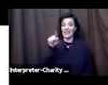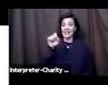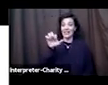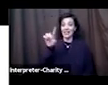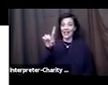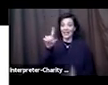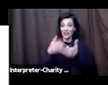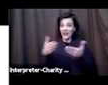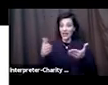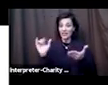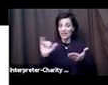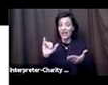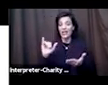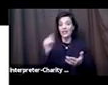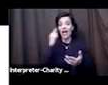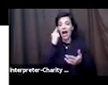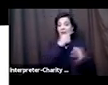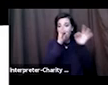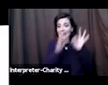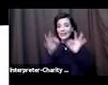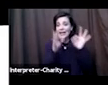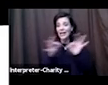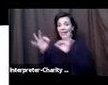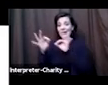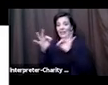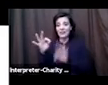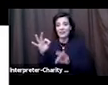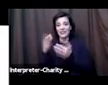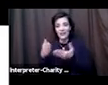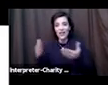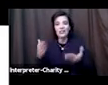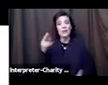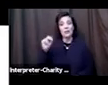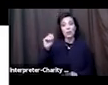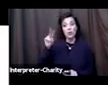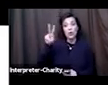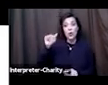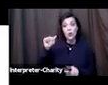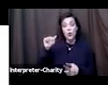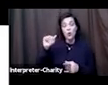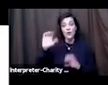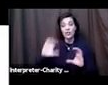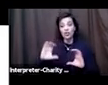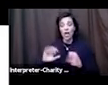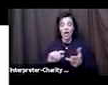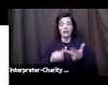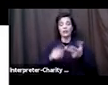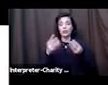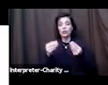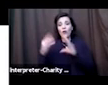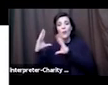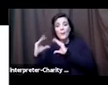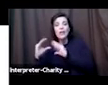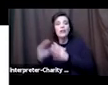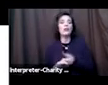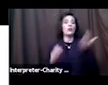be things like those eye gaze devices, maybe a Nova Chat from Saltillo, an accent device from Pranky